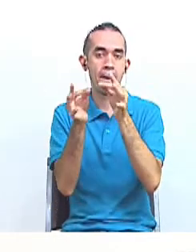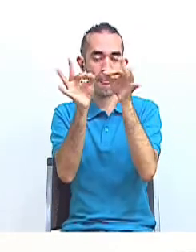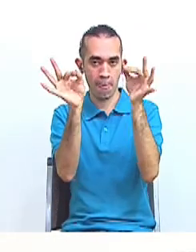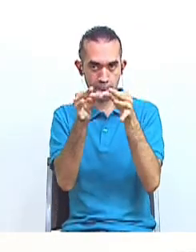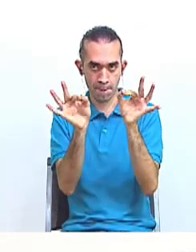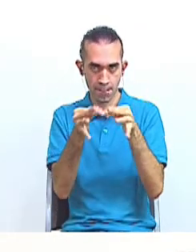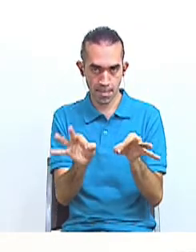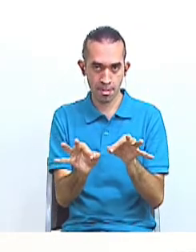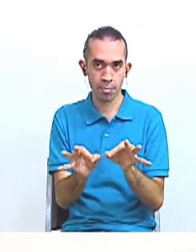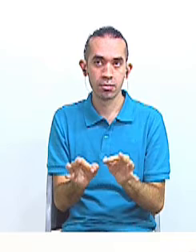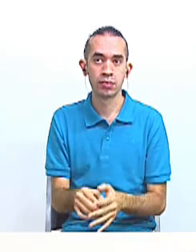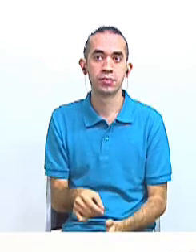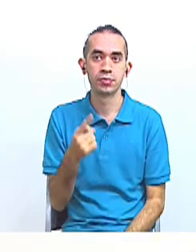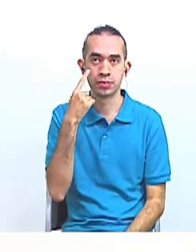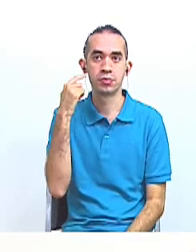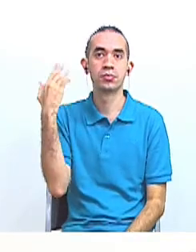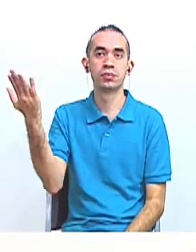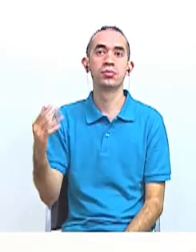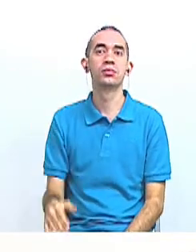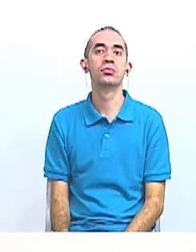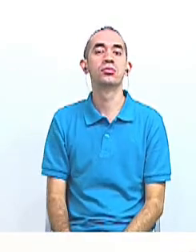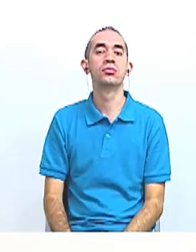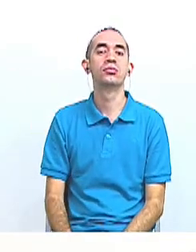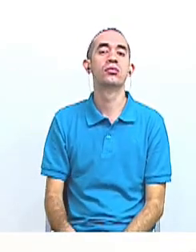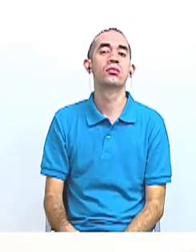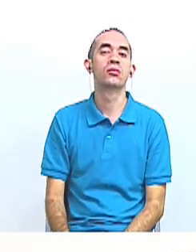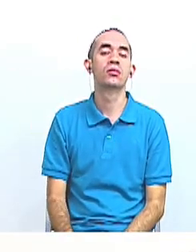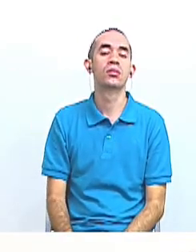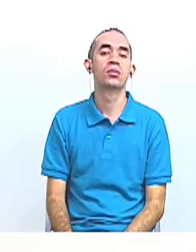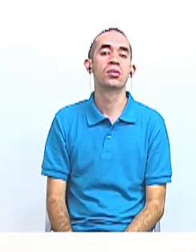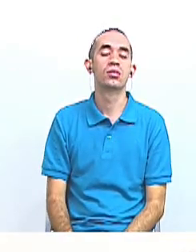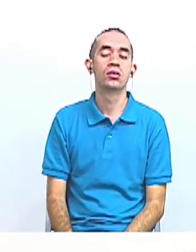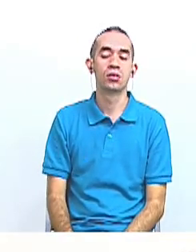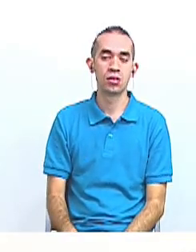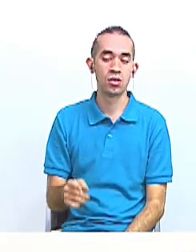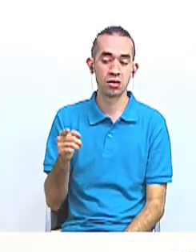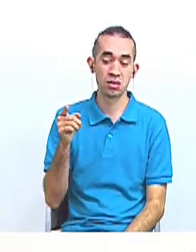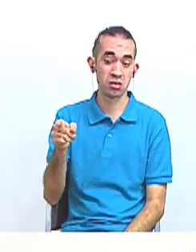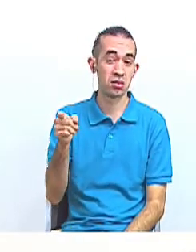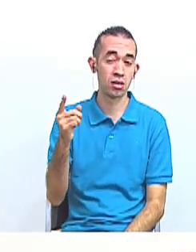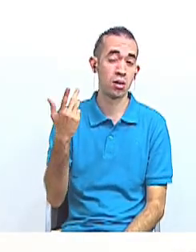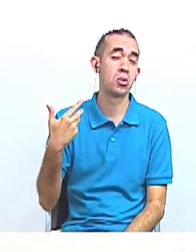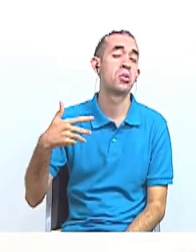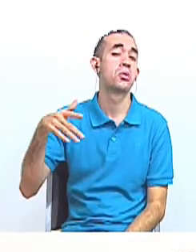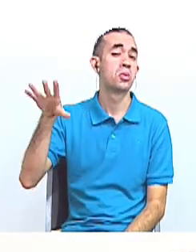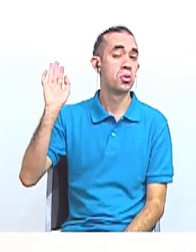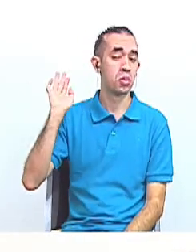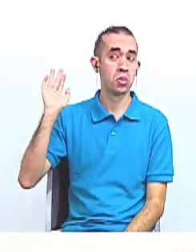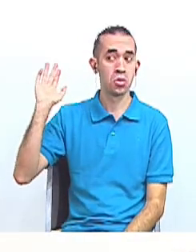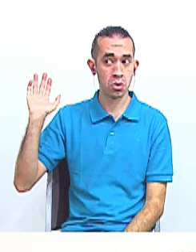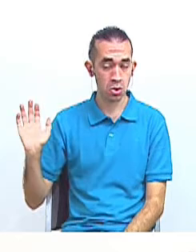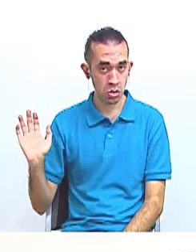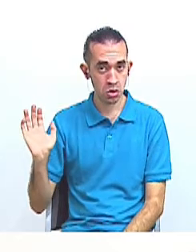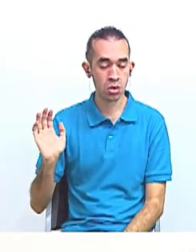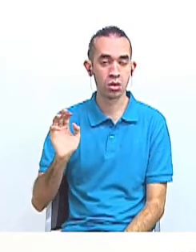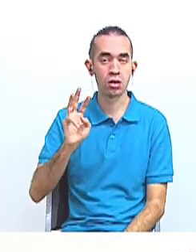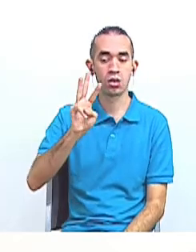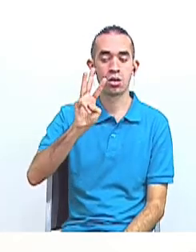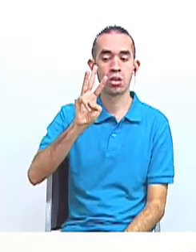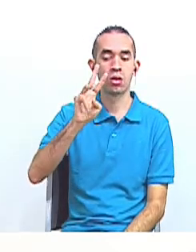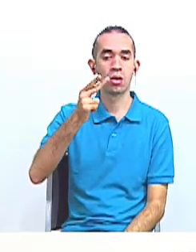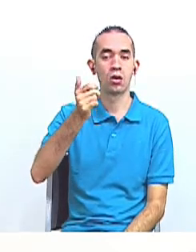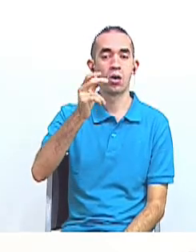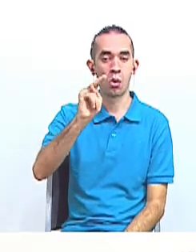in the text. We have the phrase when he or when she was. We use this one to refer about a